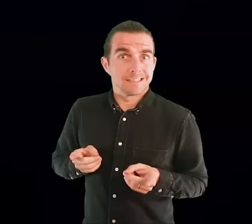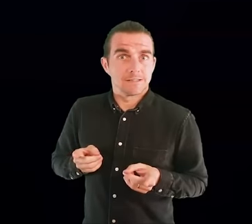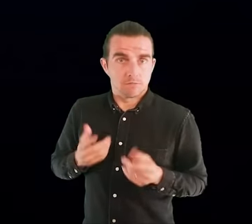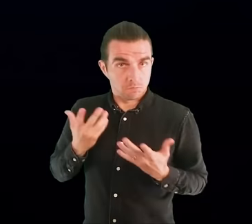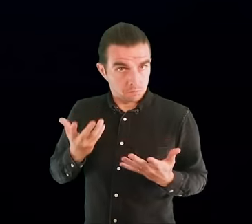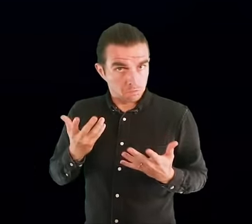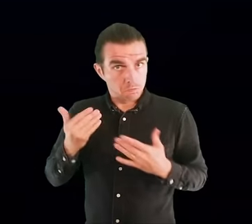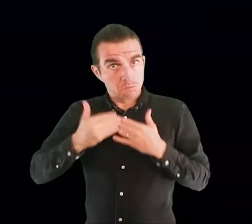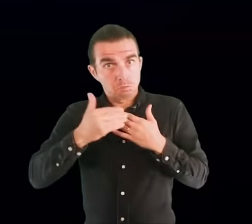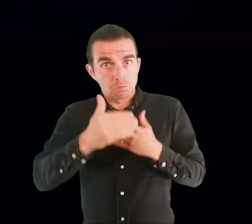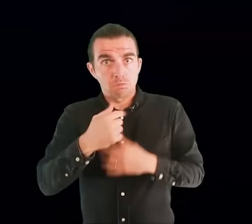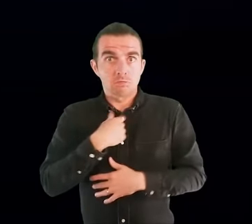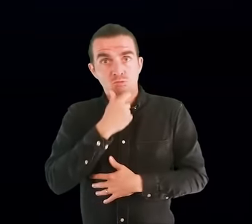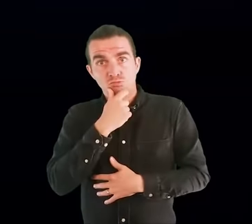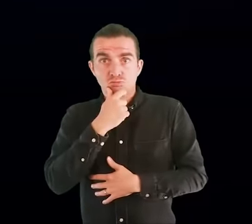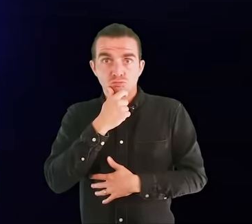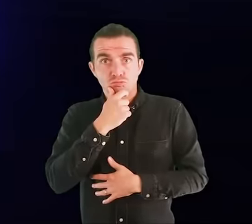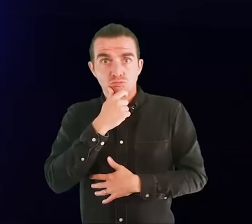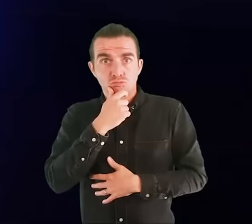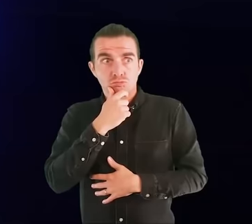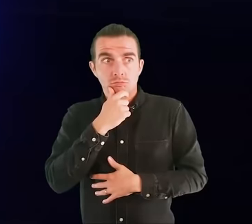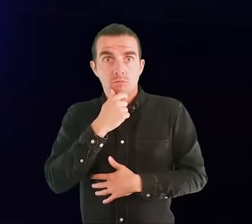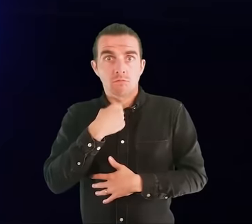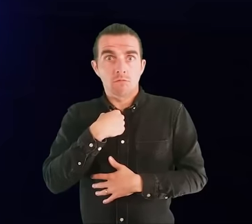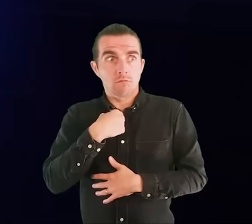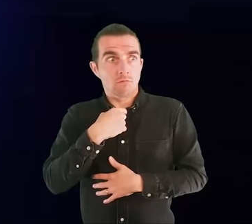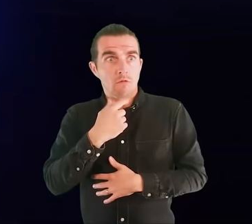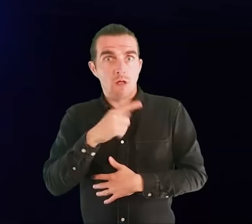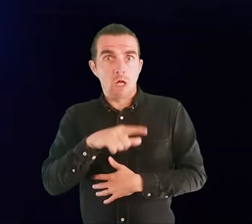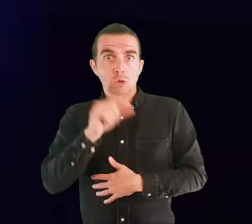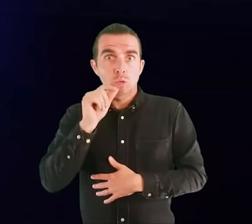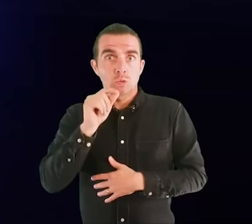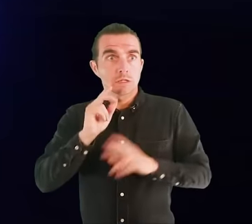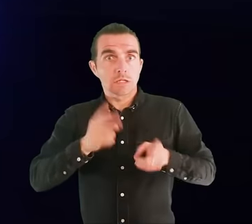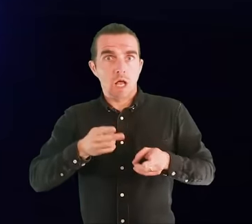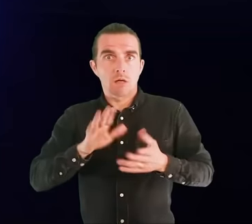so, will we have the bravery to actually do that?